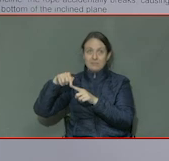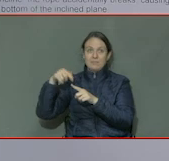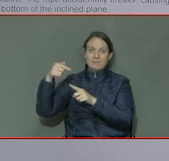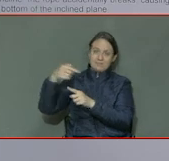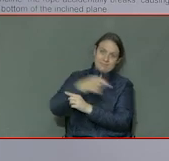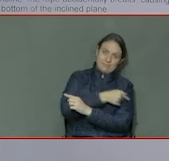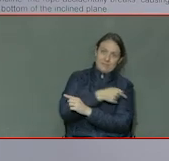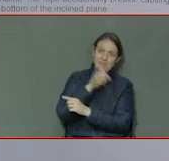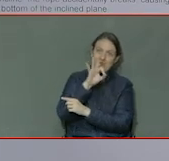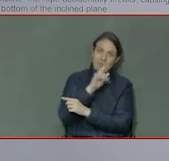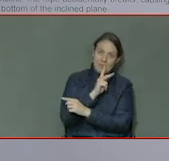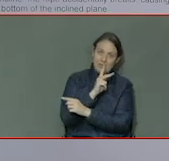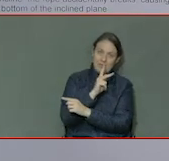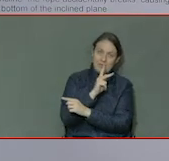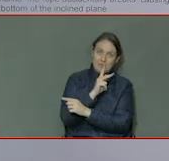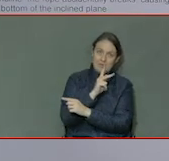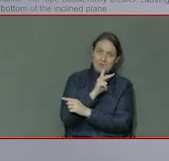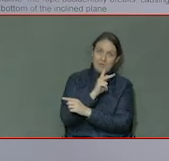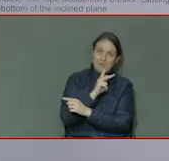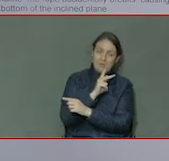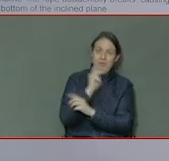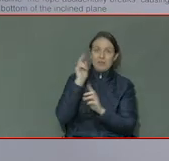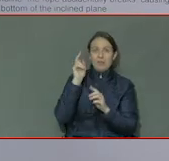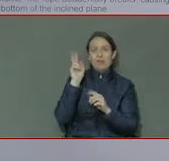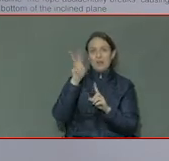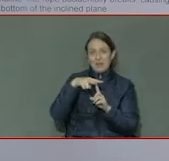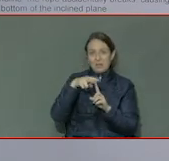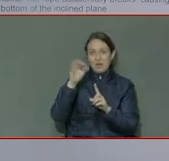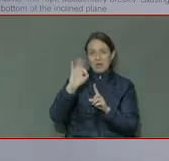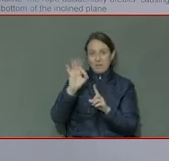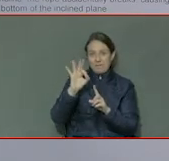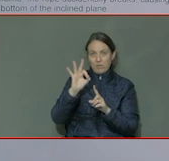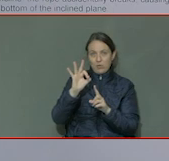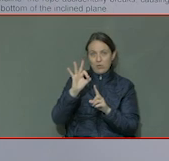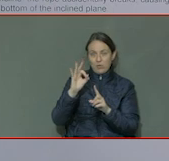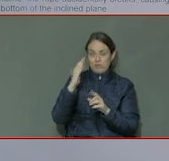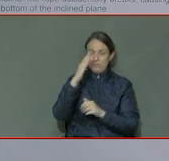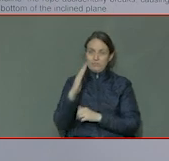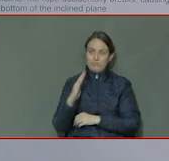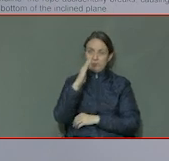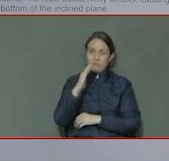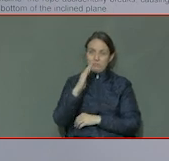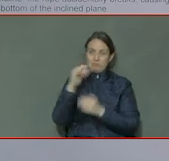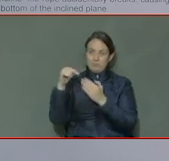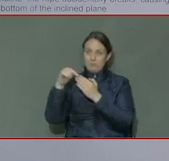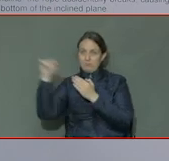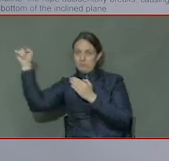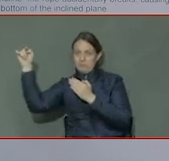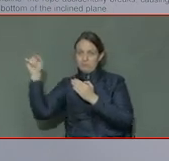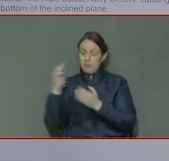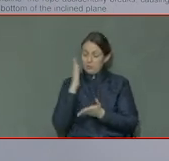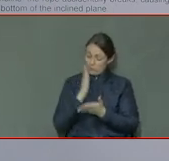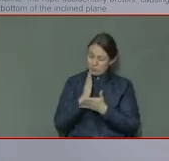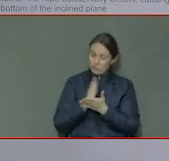Okay, and then your applied force, there's your F applied. So please just make sure if